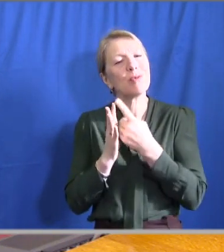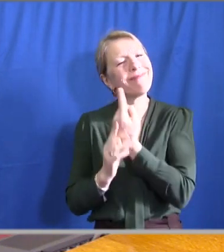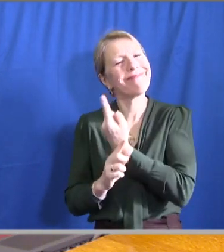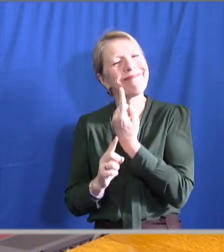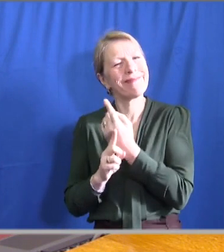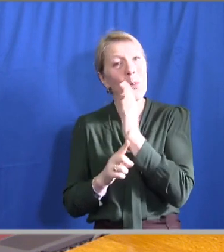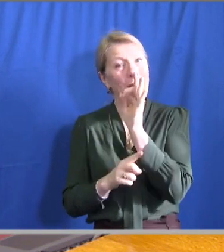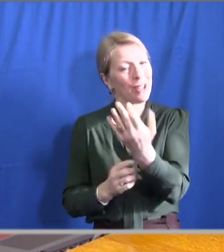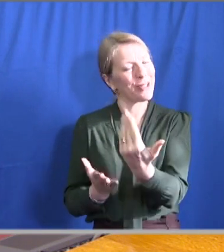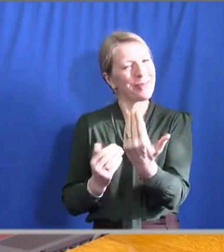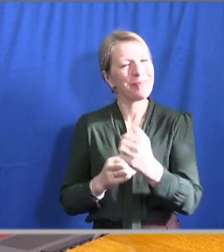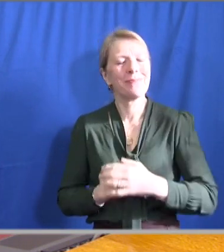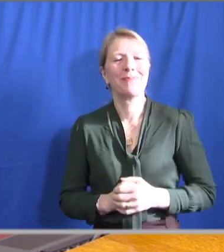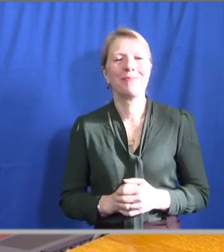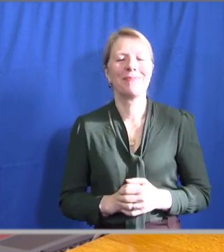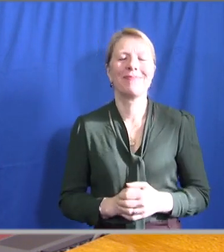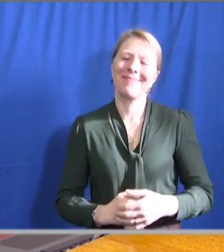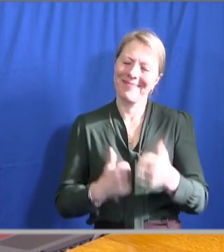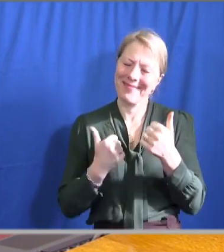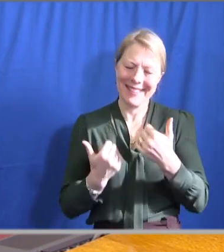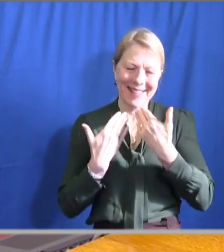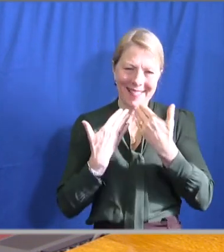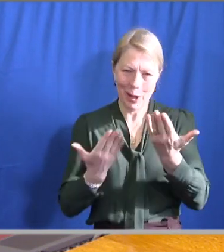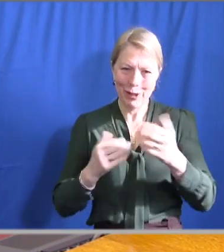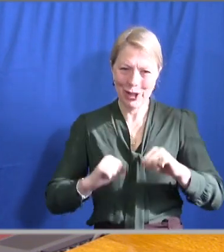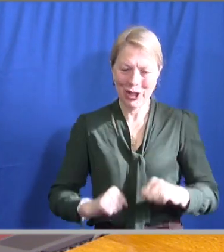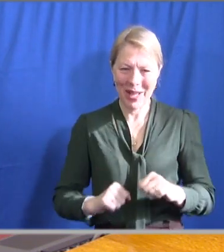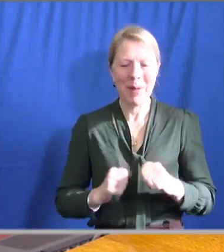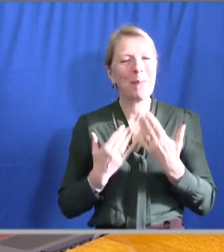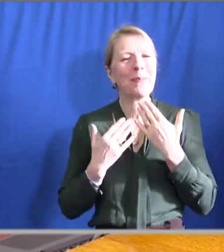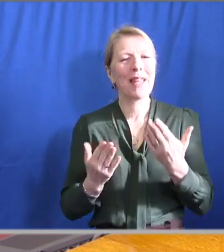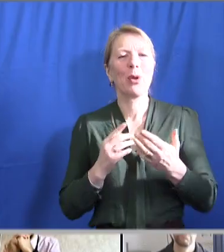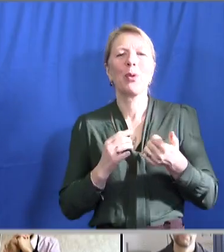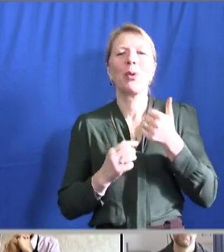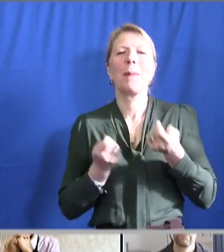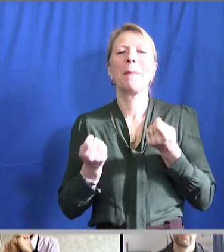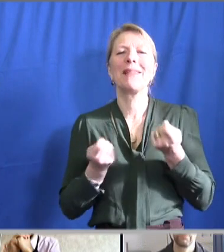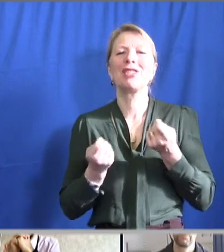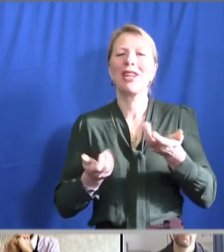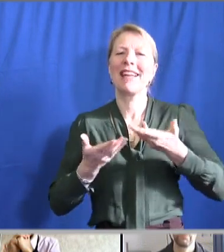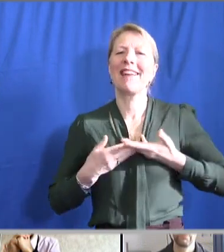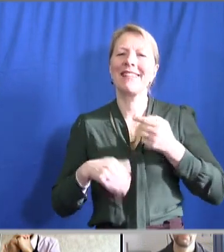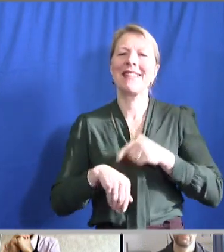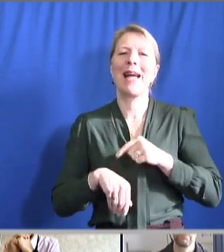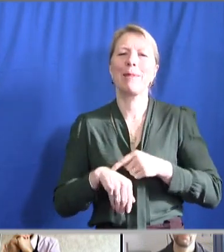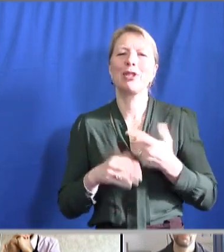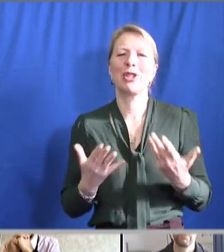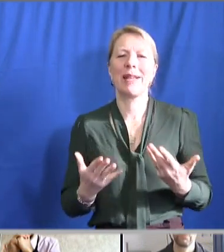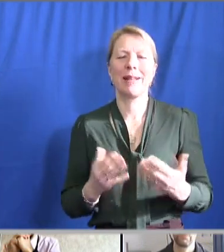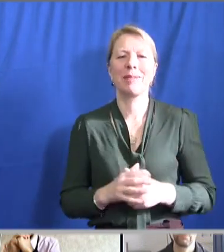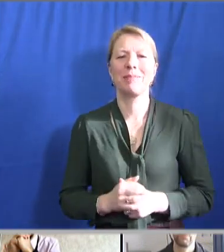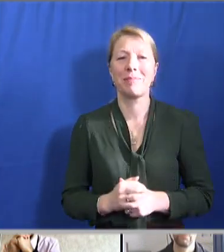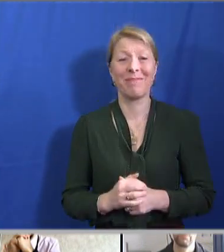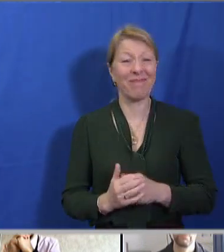please. Thank you, Chair, and thank you, Minister, for giving us the time. Many disabled people still